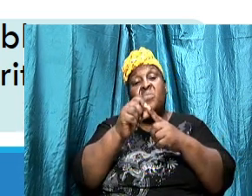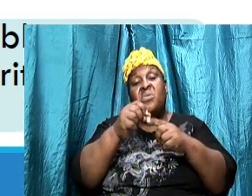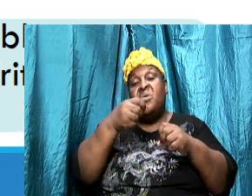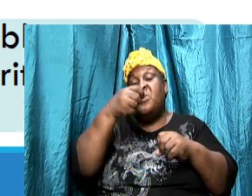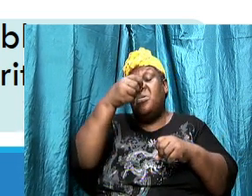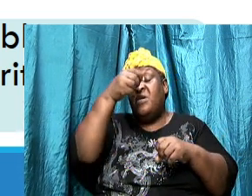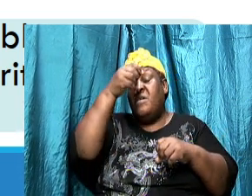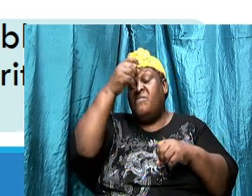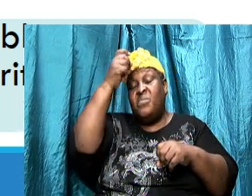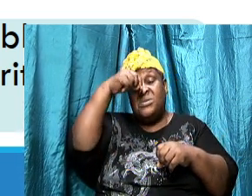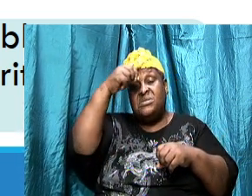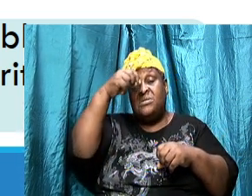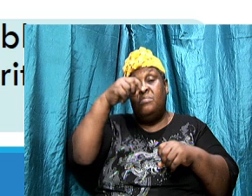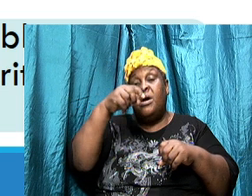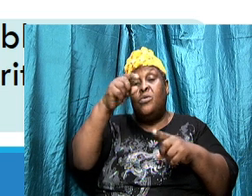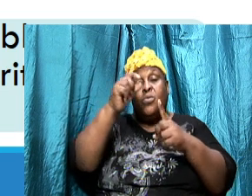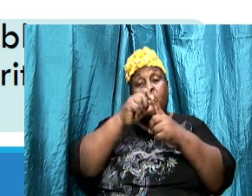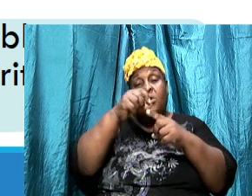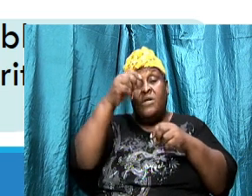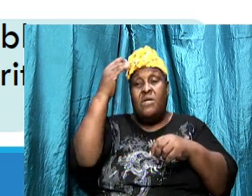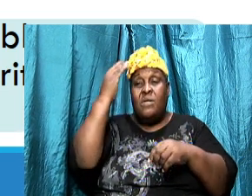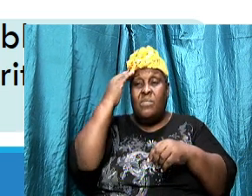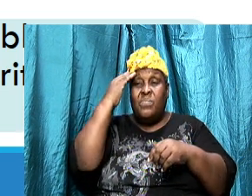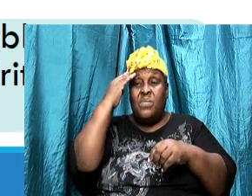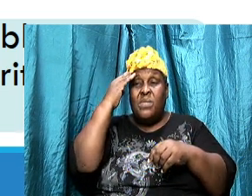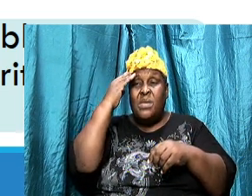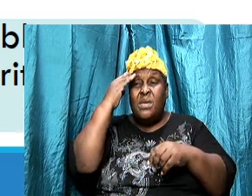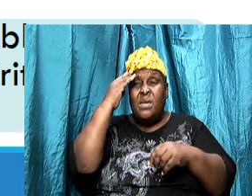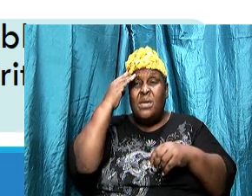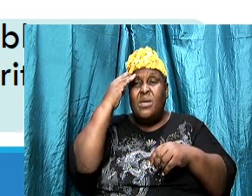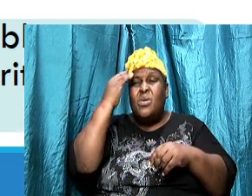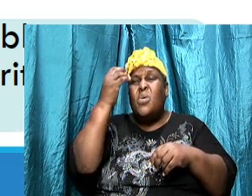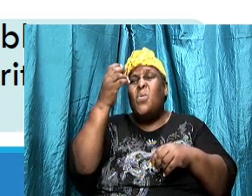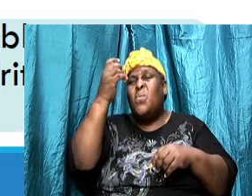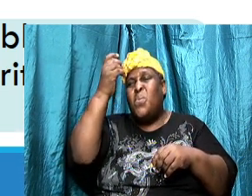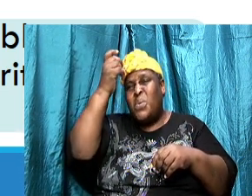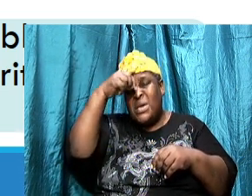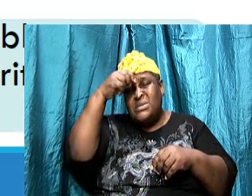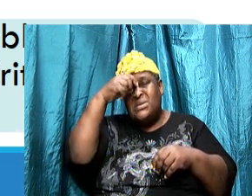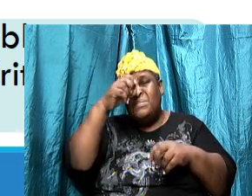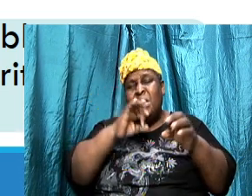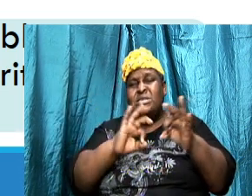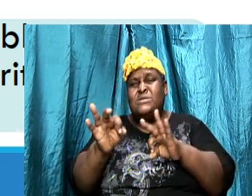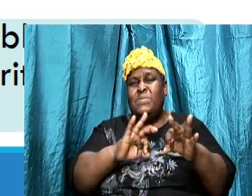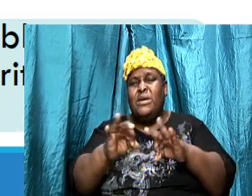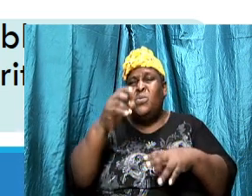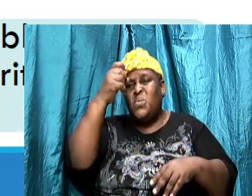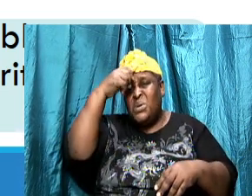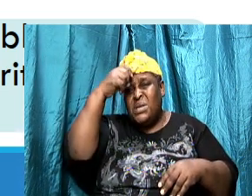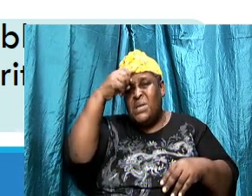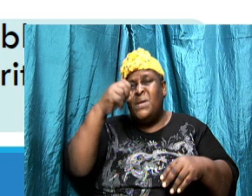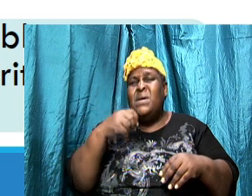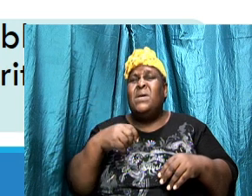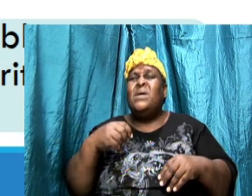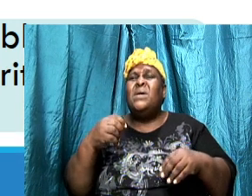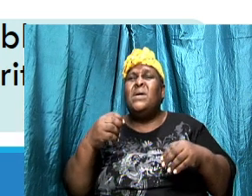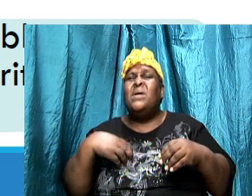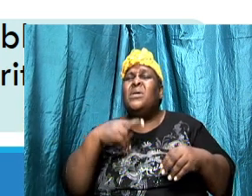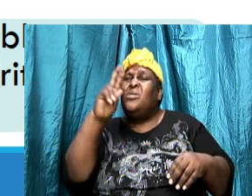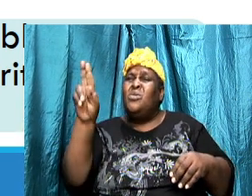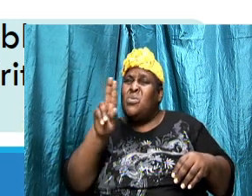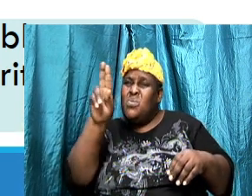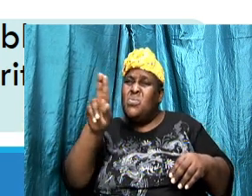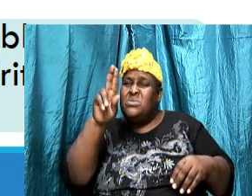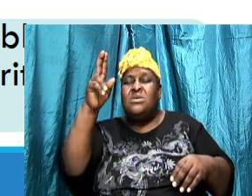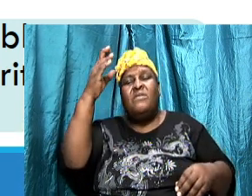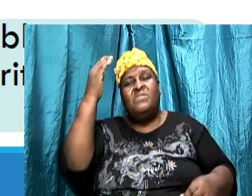of knowledge. Wisdom is, somebody explain wisdom as being, wisdom as the use of